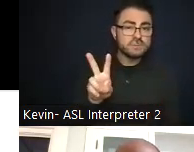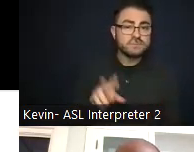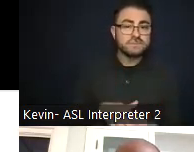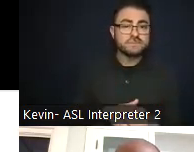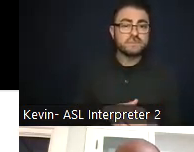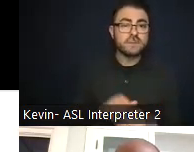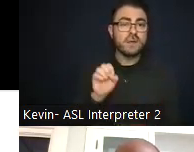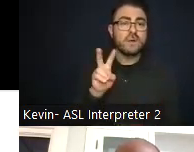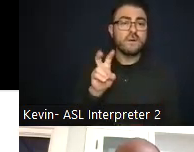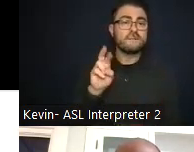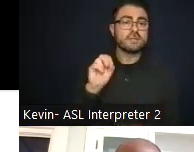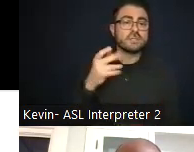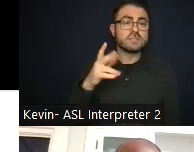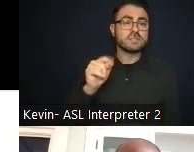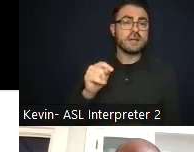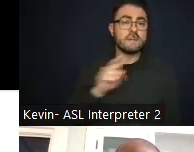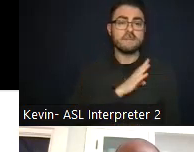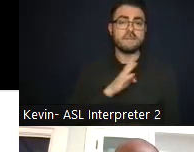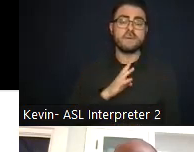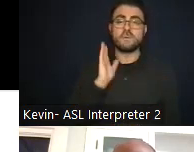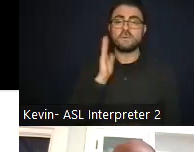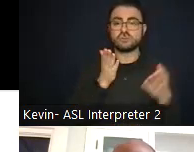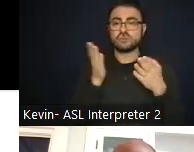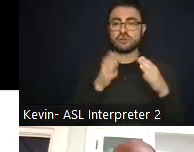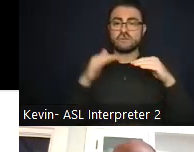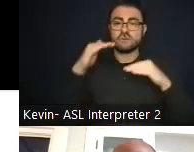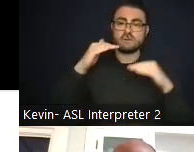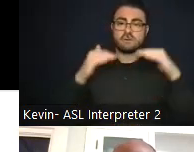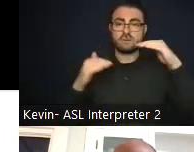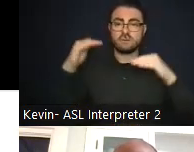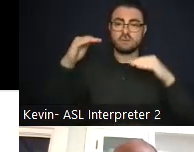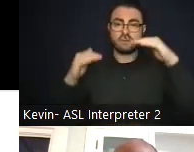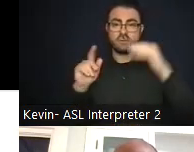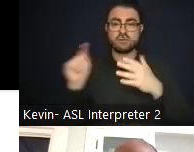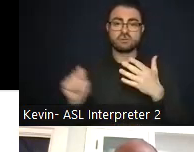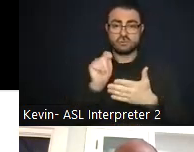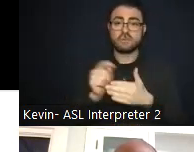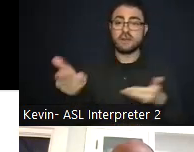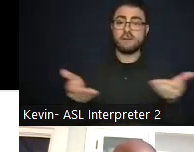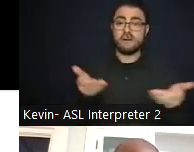Board will serve staggered terms. New members can be onboarded by existing members.